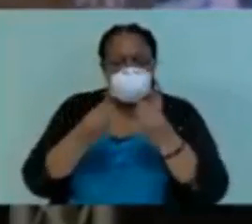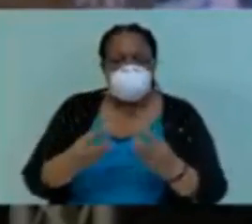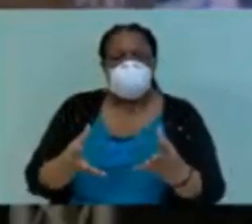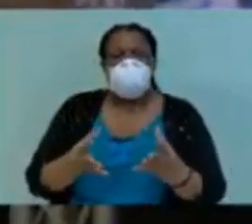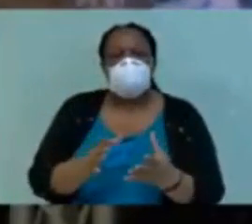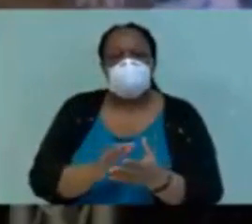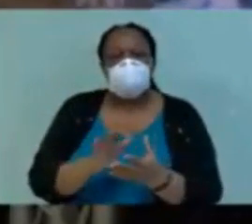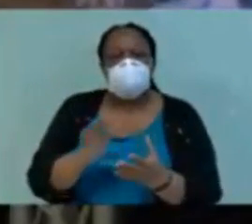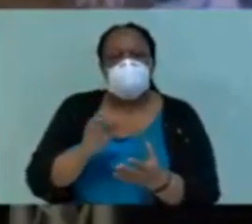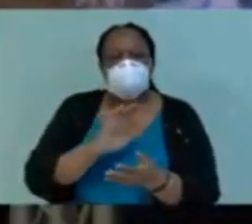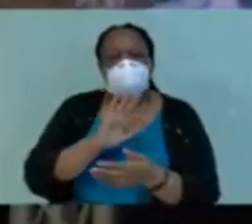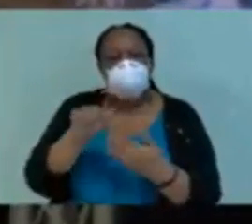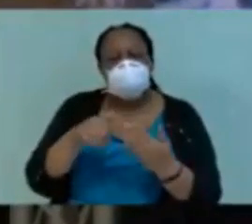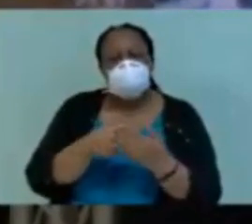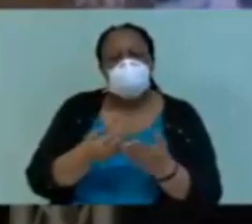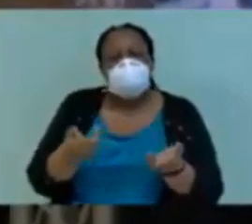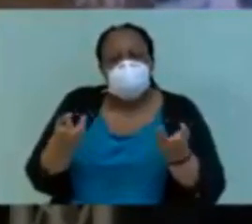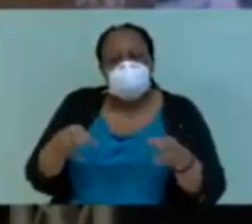Silva,